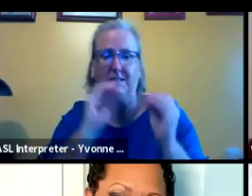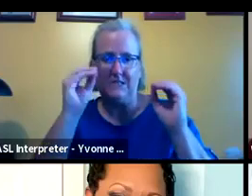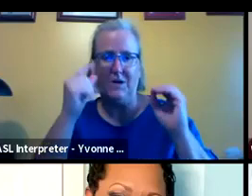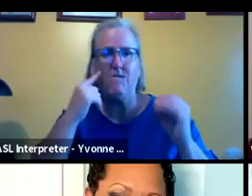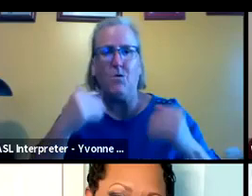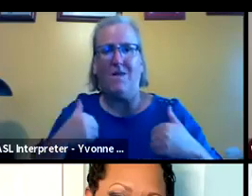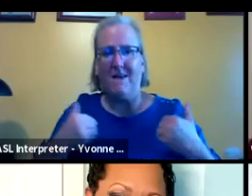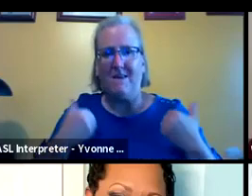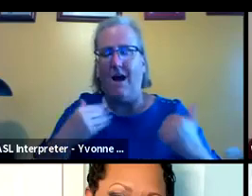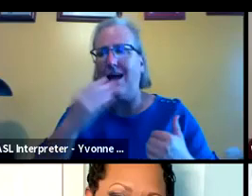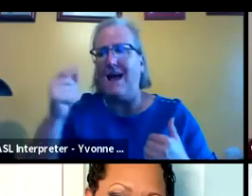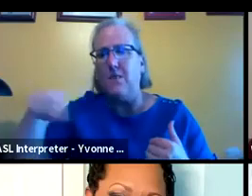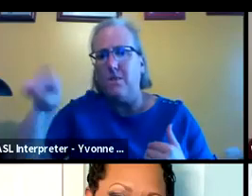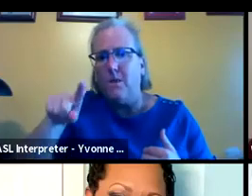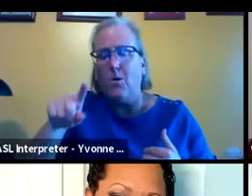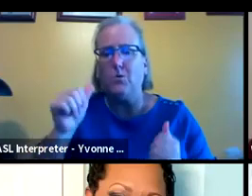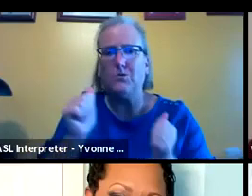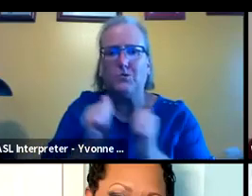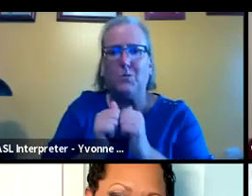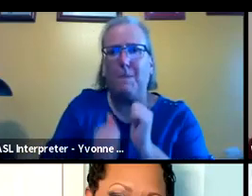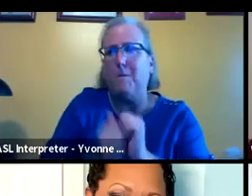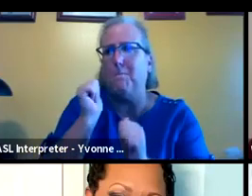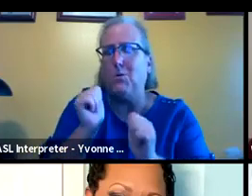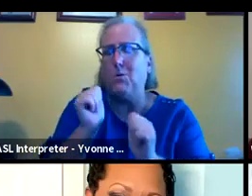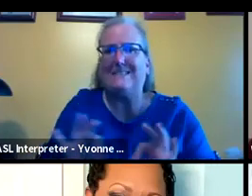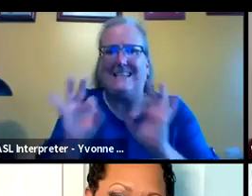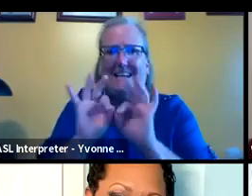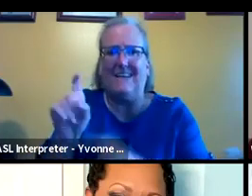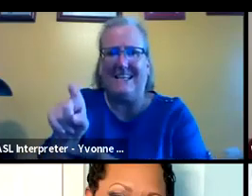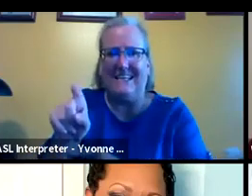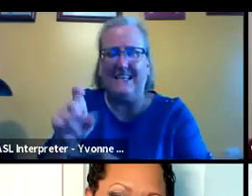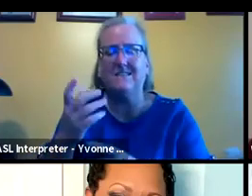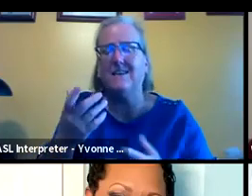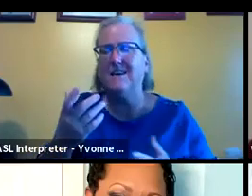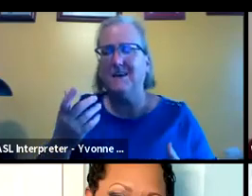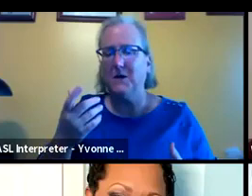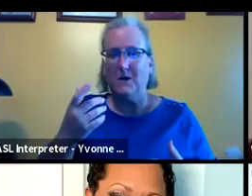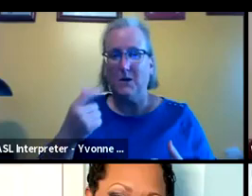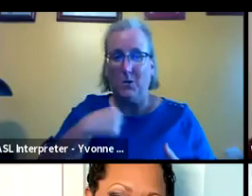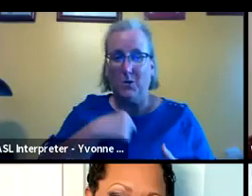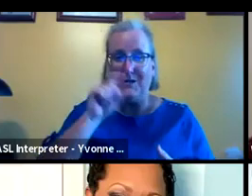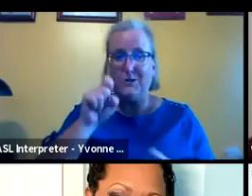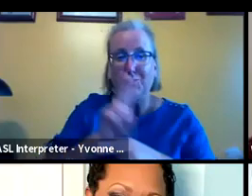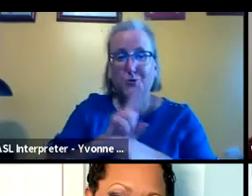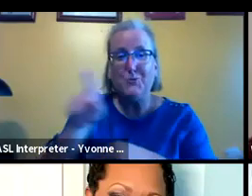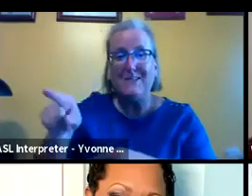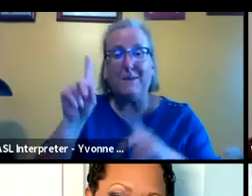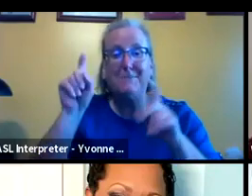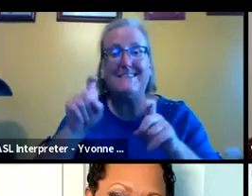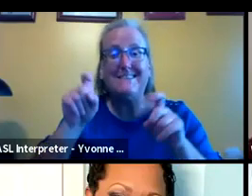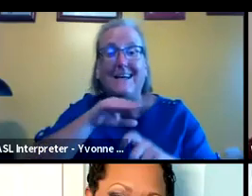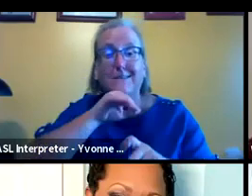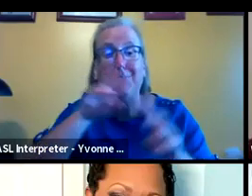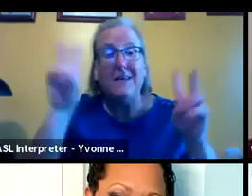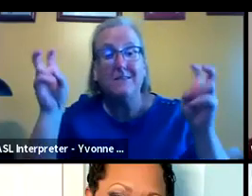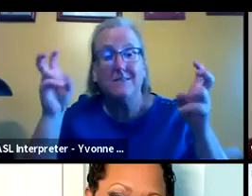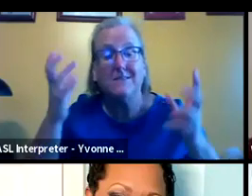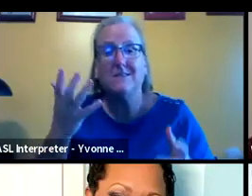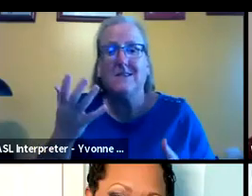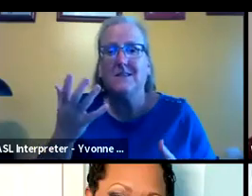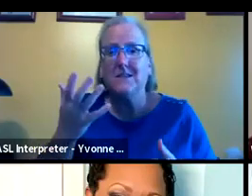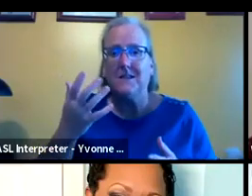and those with the most significant needs. They should not be the test subjects for our district as we discuss how to roll out